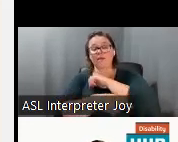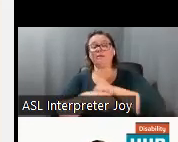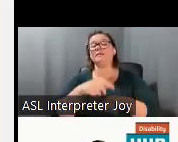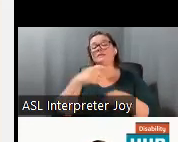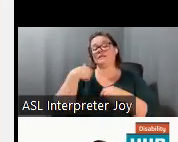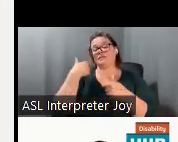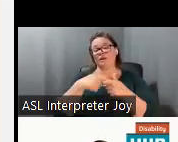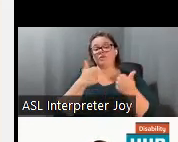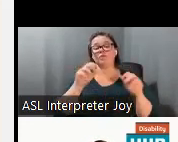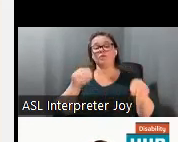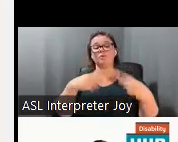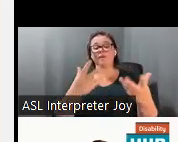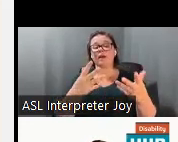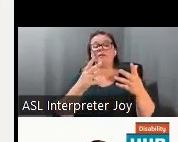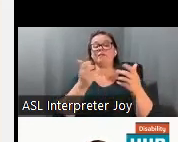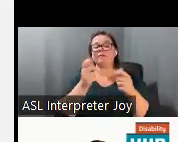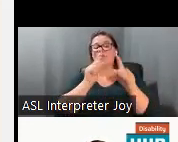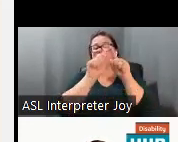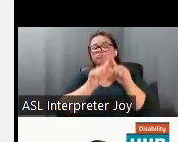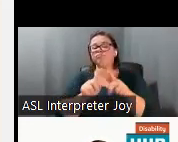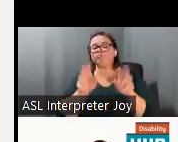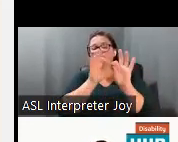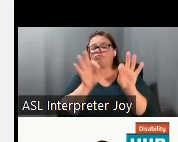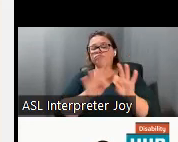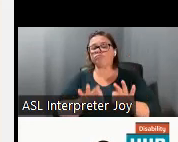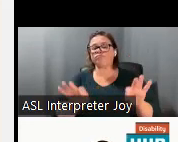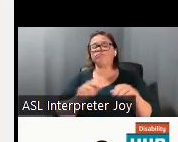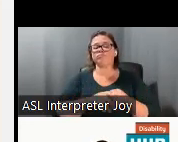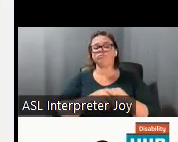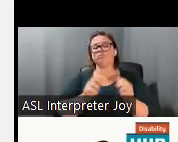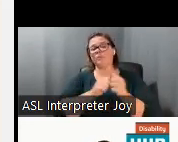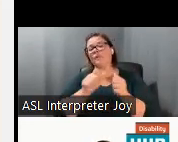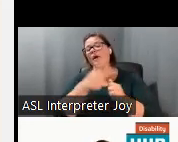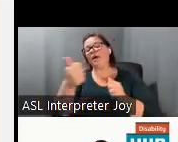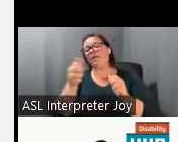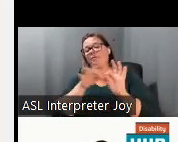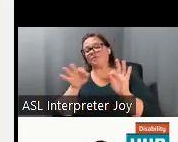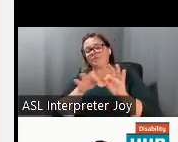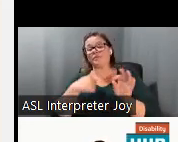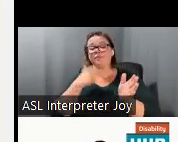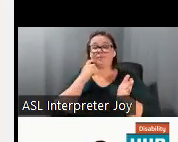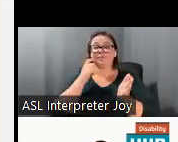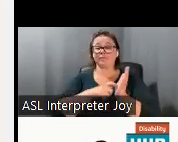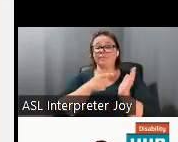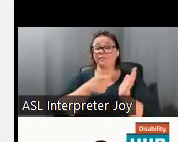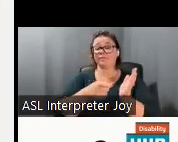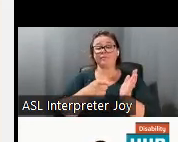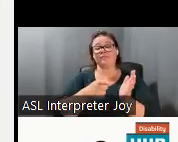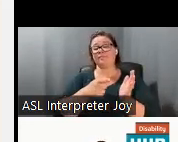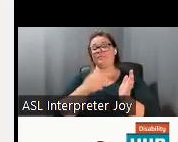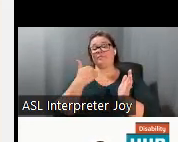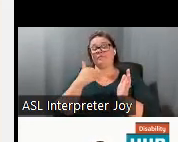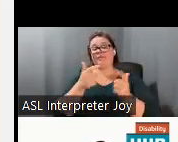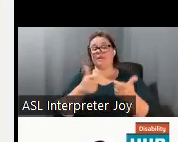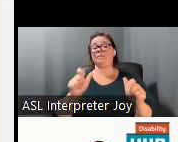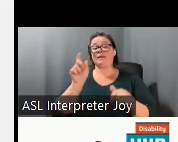provide a few things in other languages, and we recognize that that is a tremendous need.